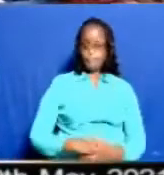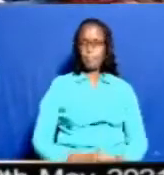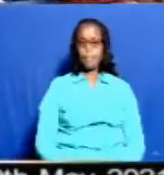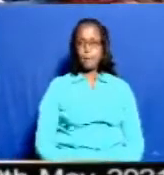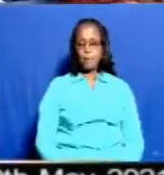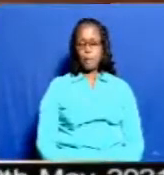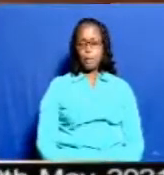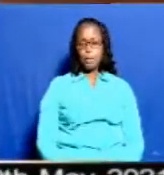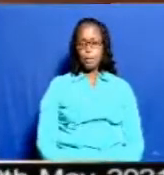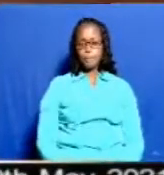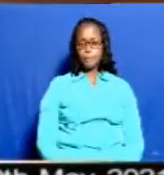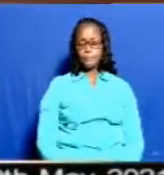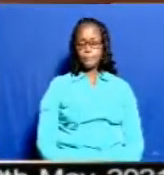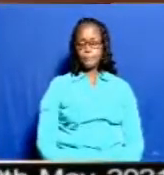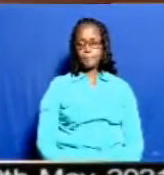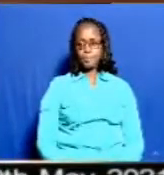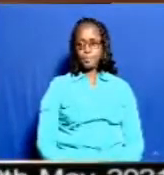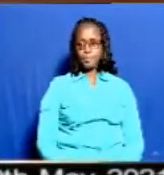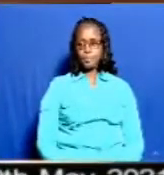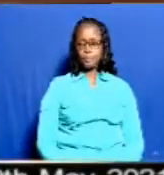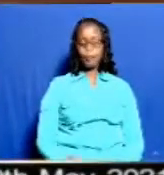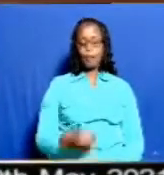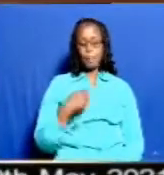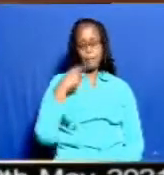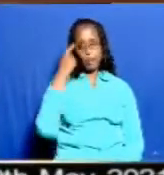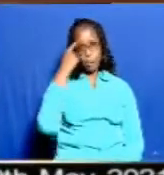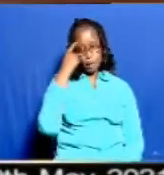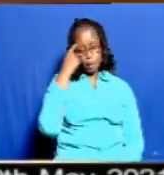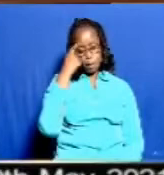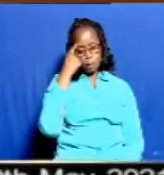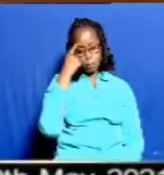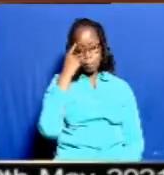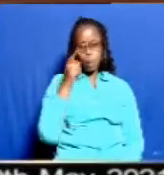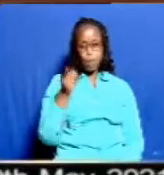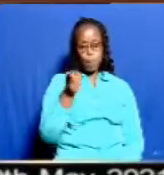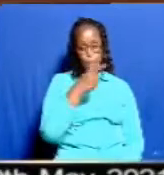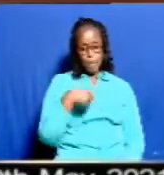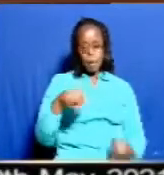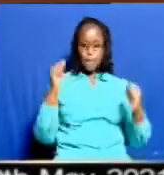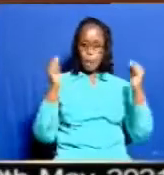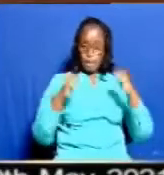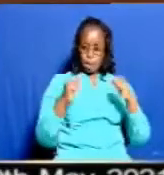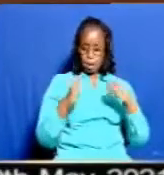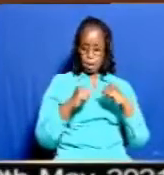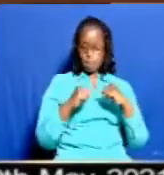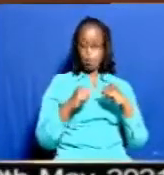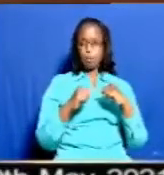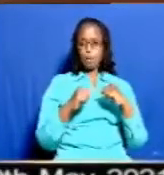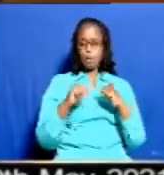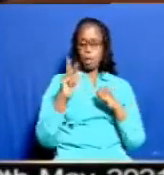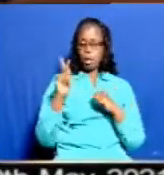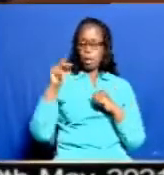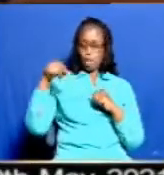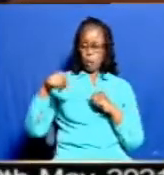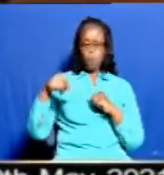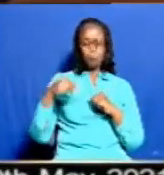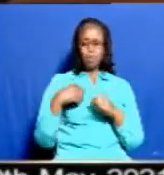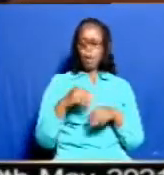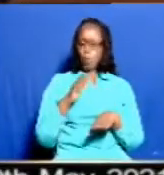Honorable Speaker, I think we are all in agreement that Kenya Airways is a strategic investment for this